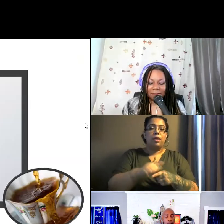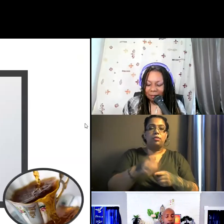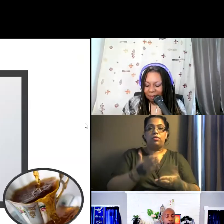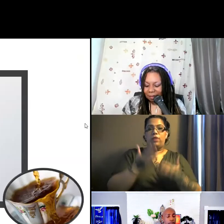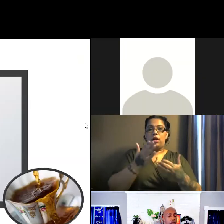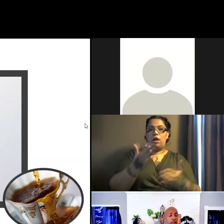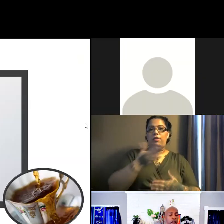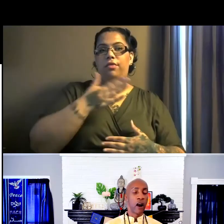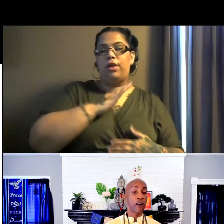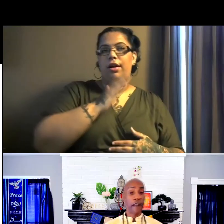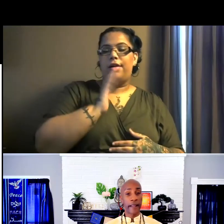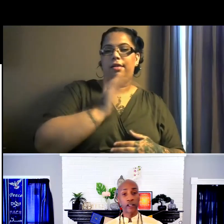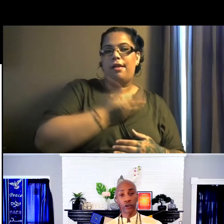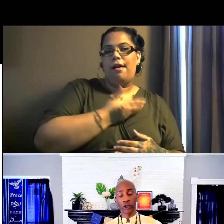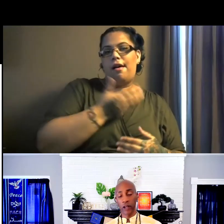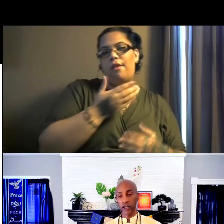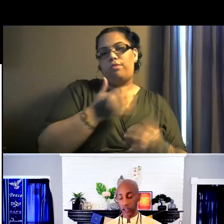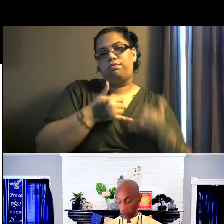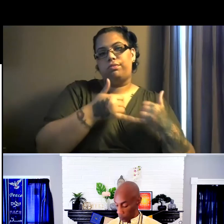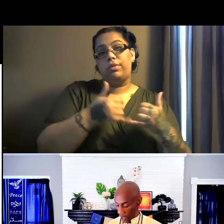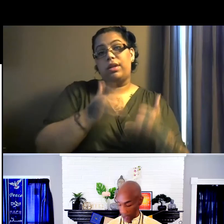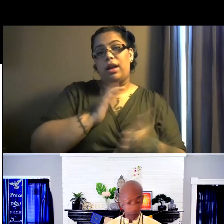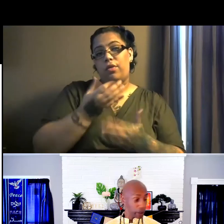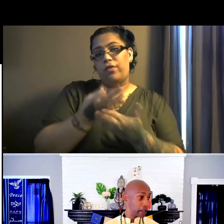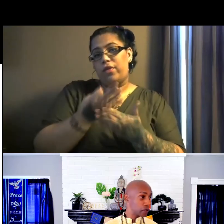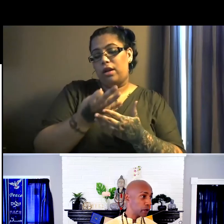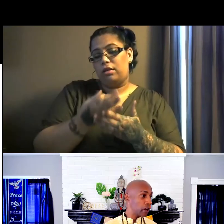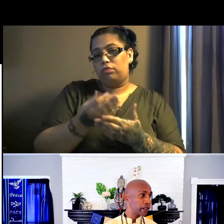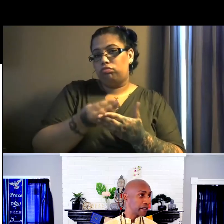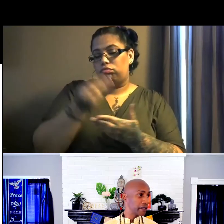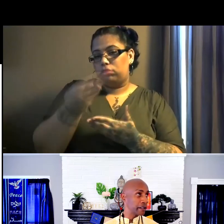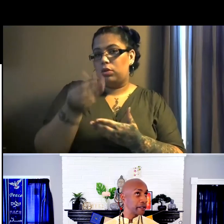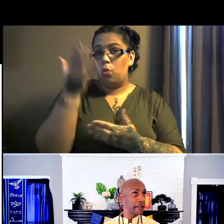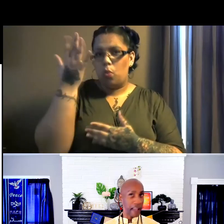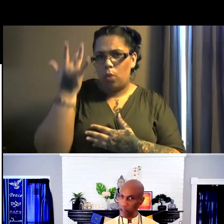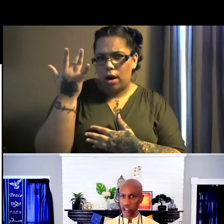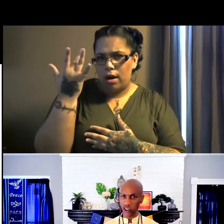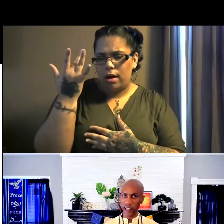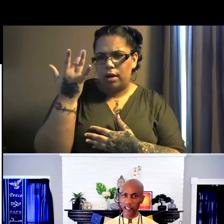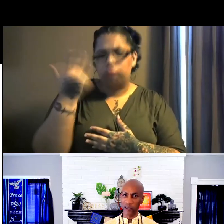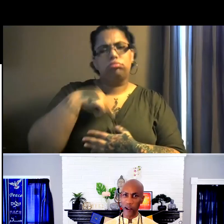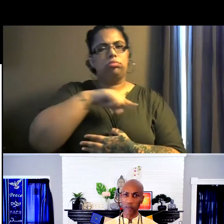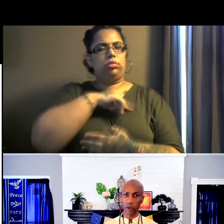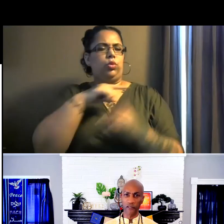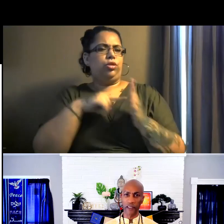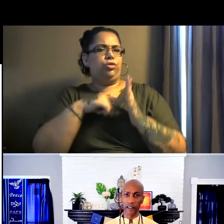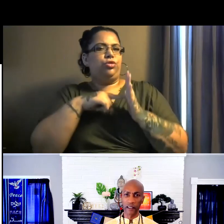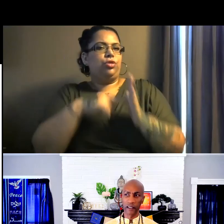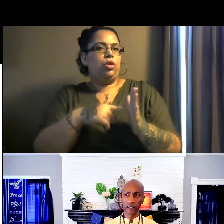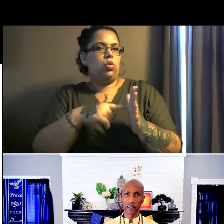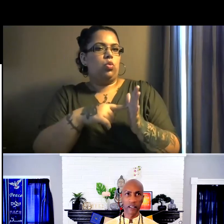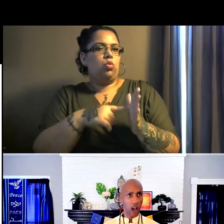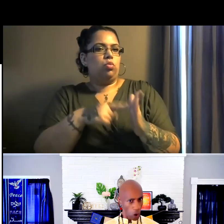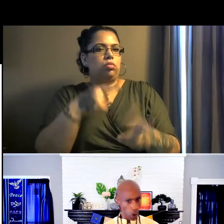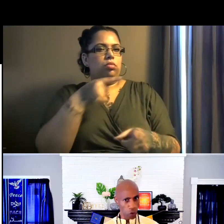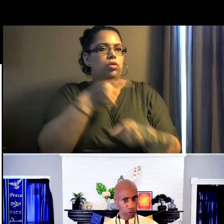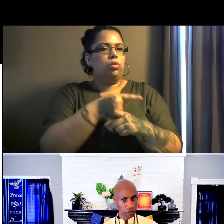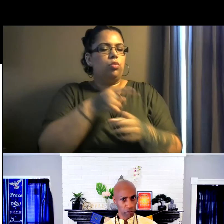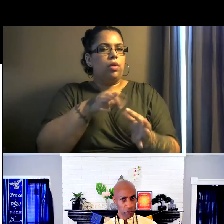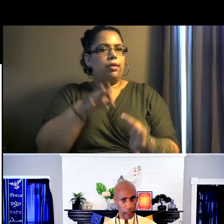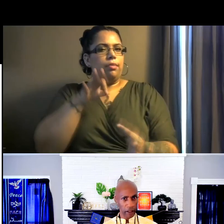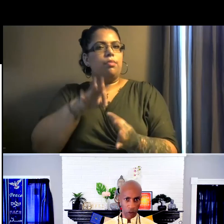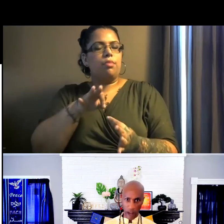our tithes, our financial donations. Why? Because we are demonstrating the right and perfect